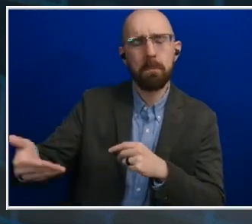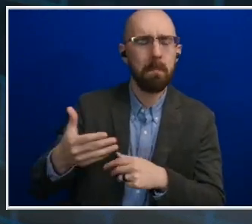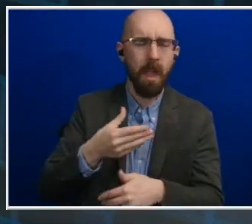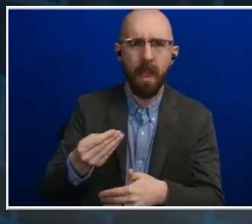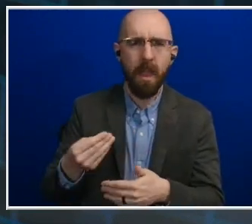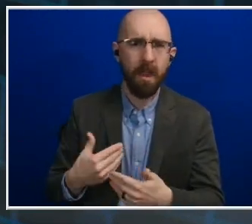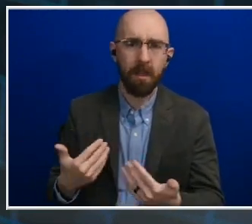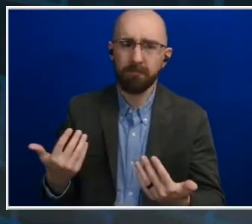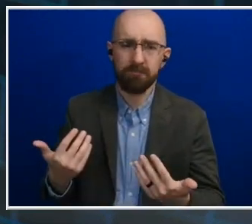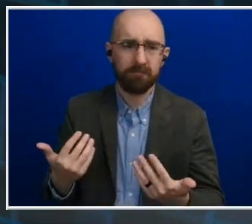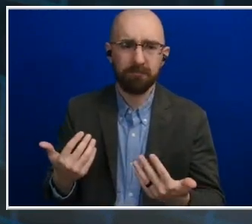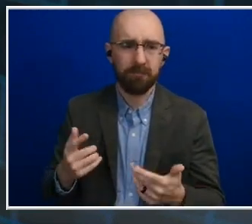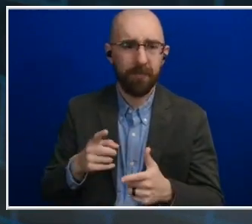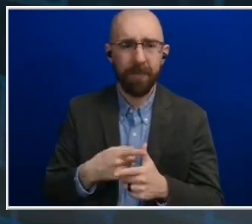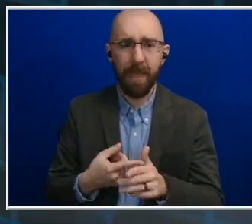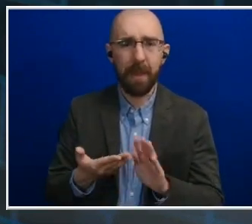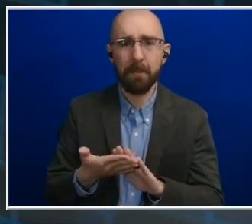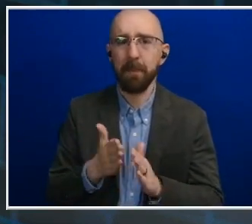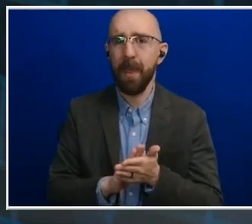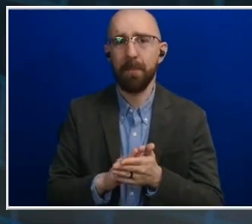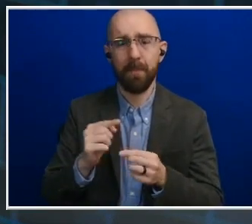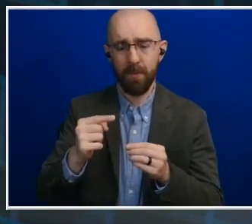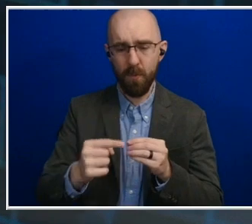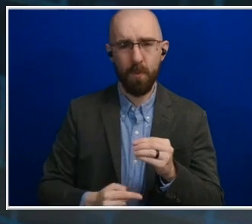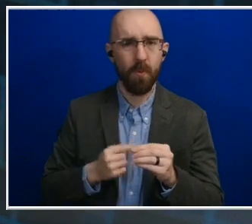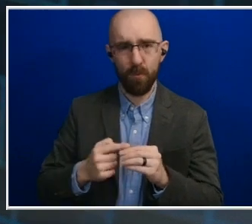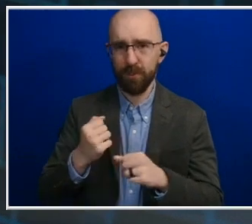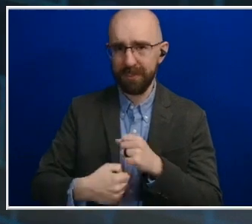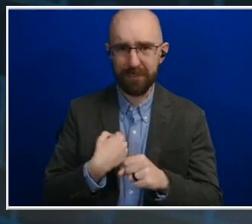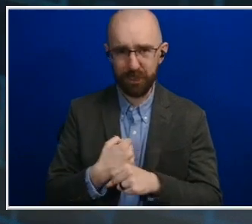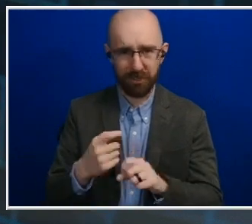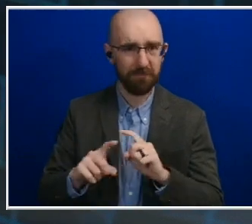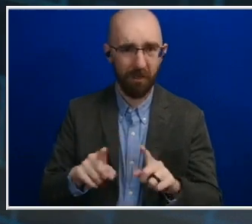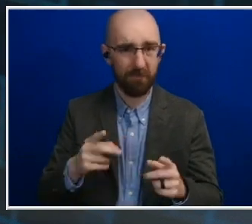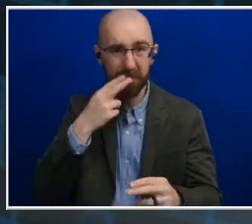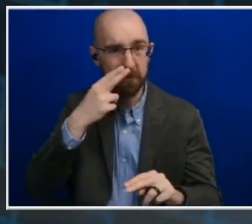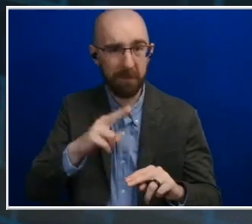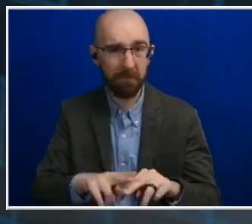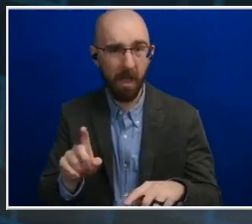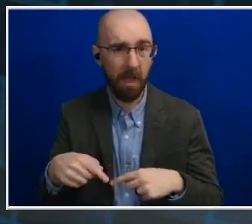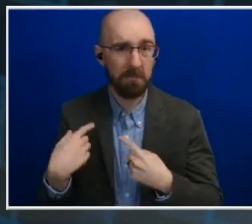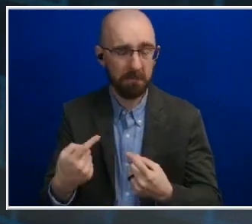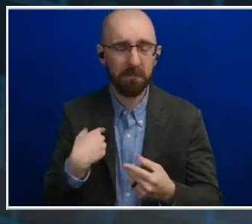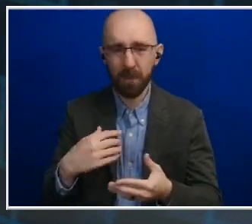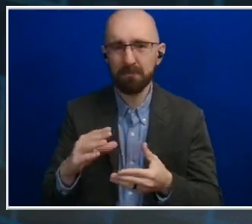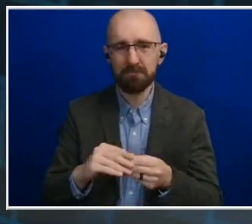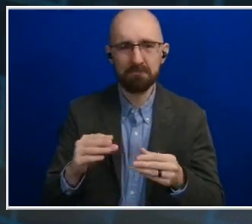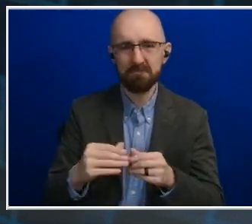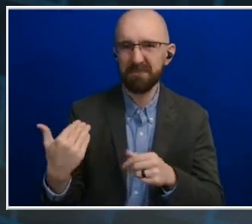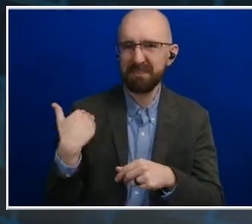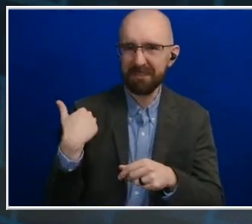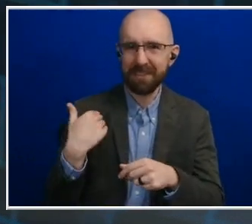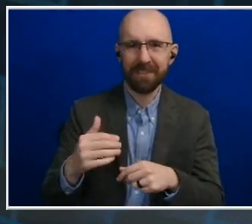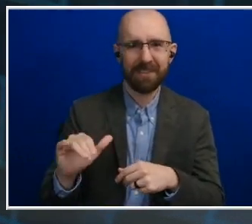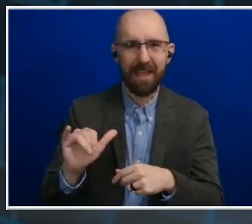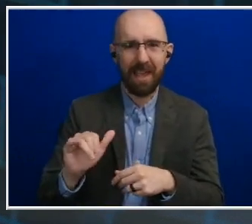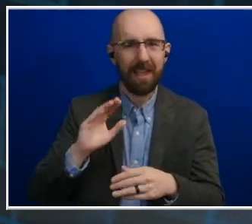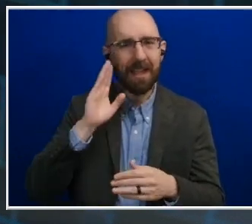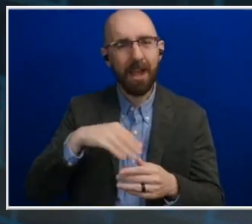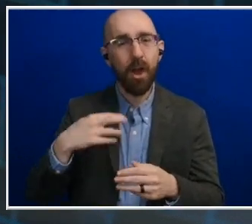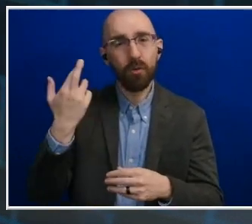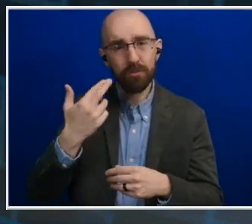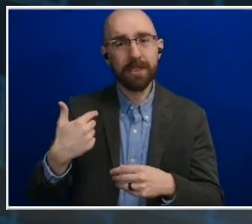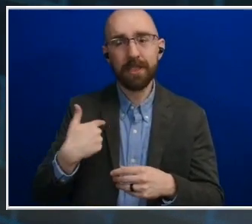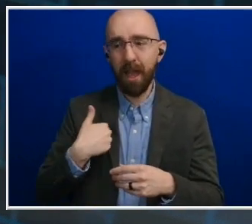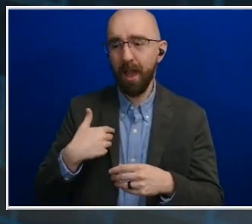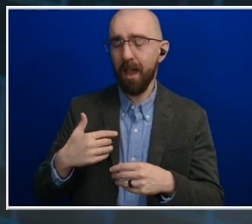it turned into the whole year. But it's been a lot of fun. And we talked about it just the other day. I was like, the reason I did this and wanted to